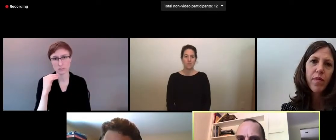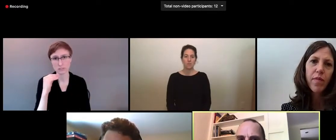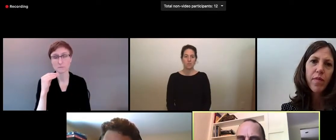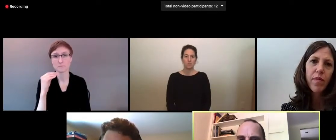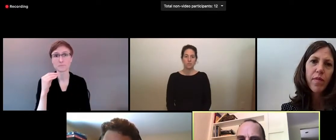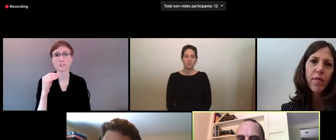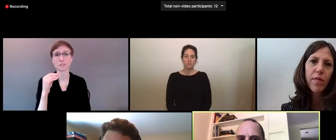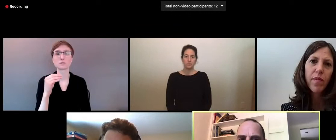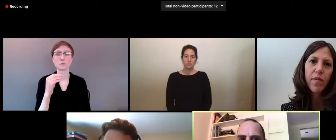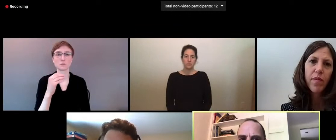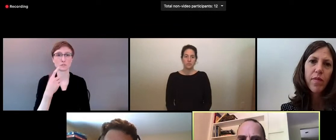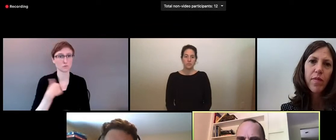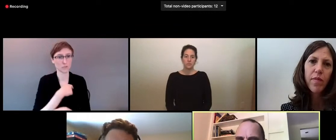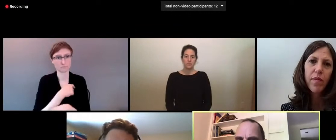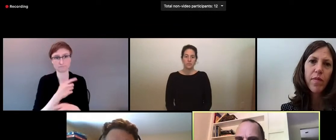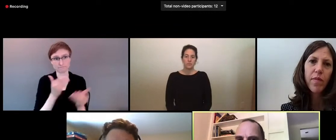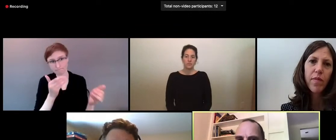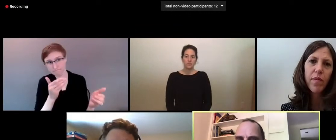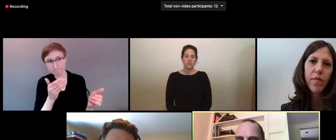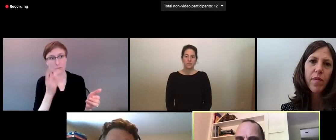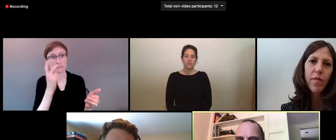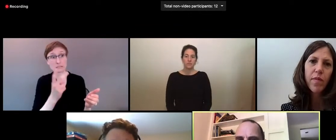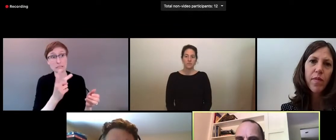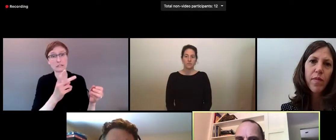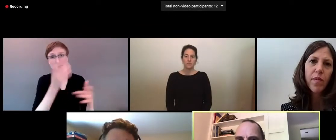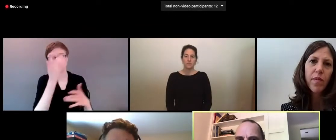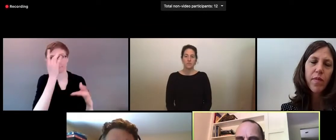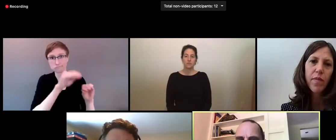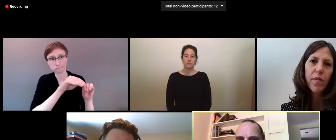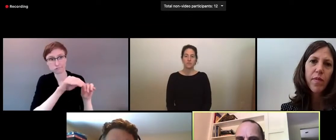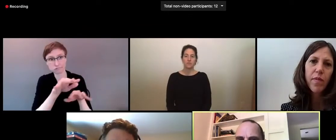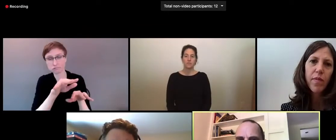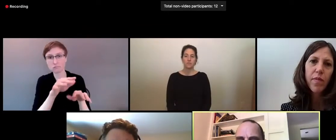put in place once there's an outbreak.